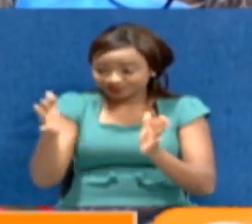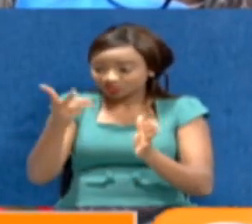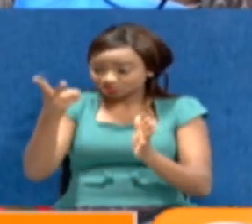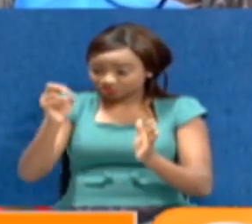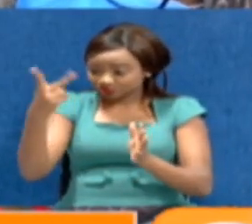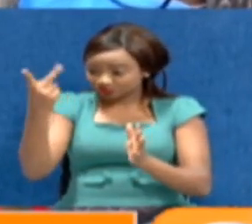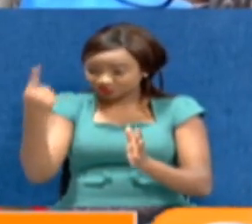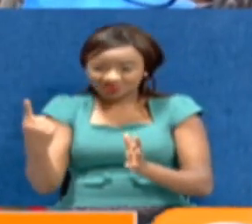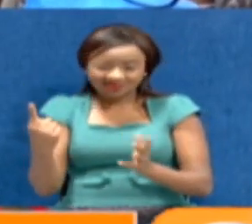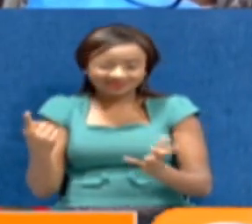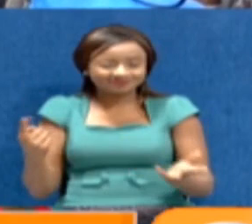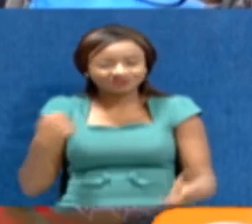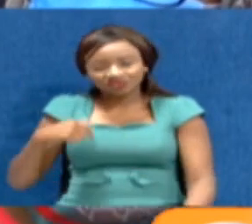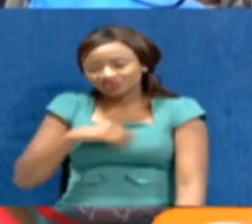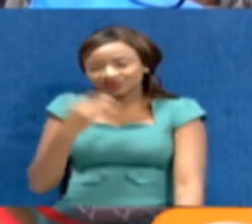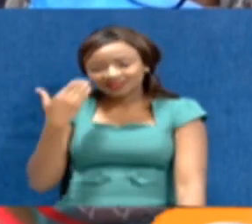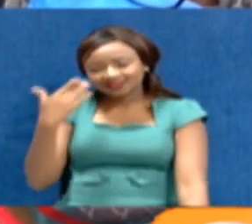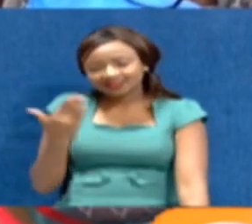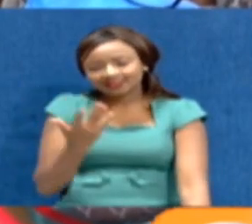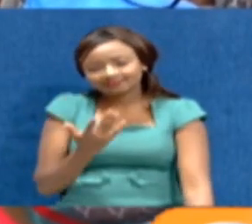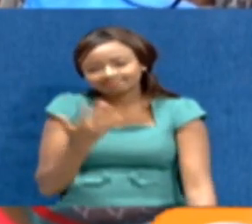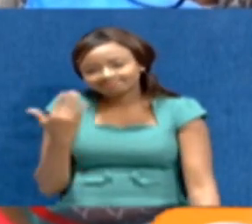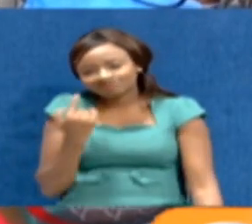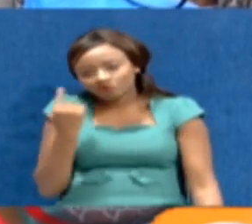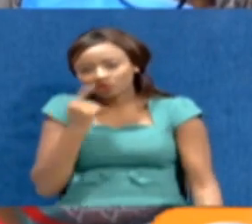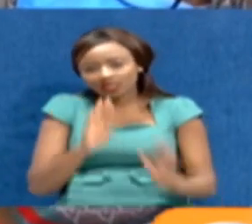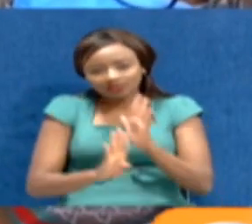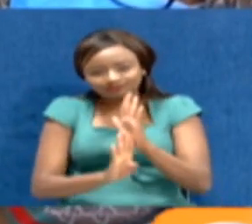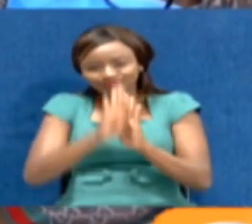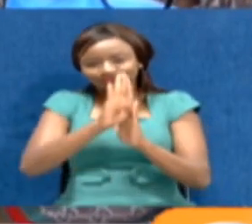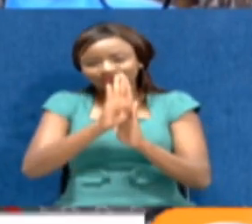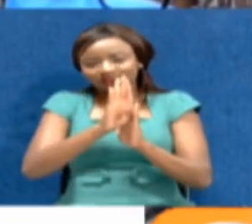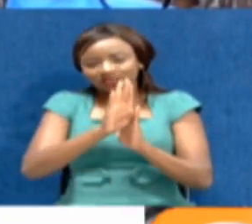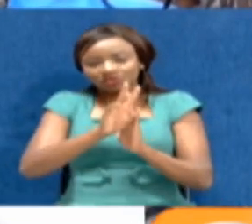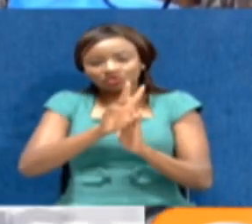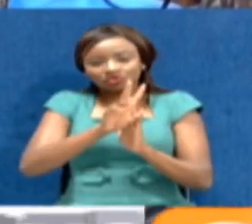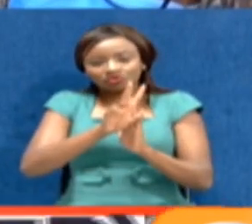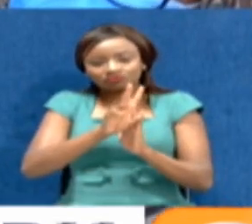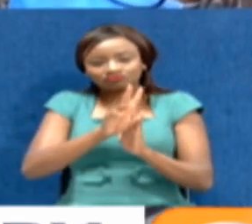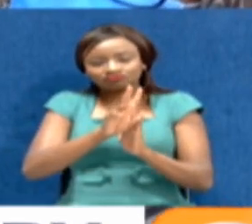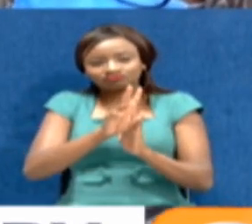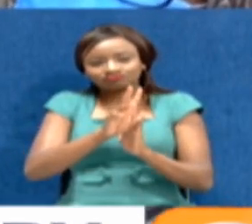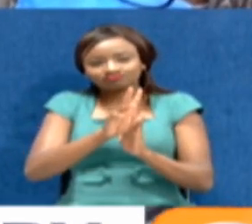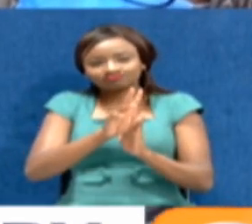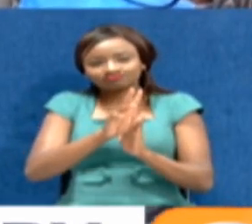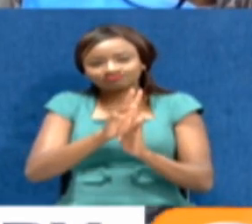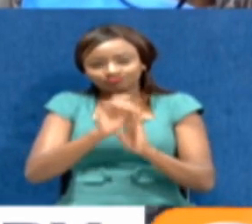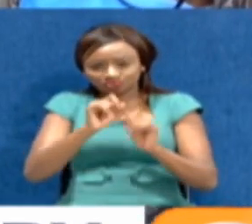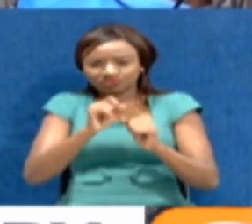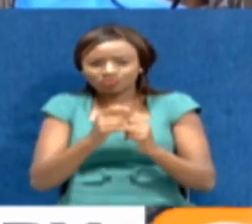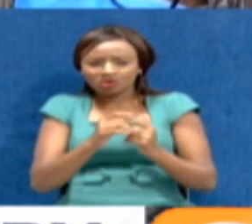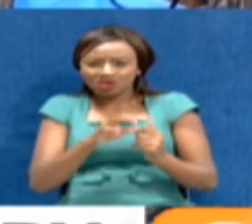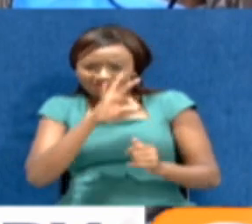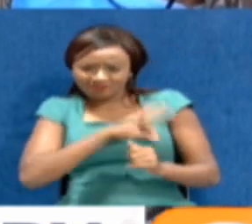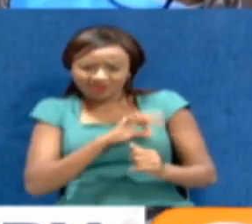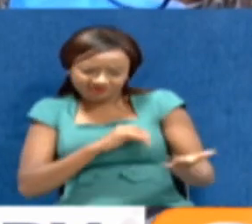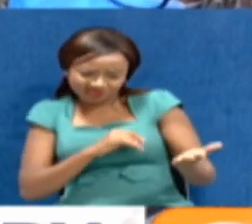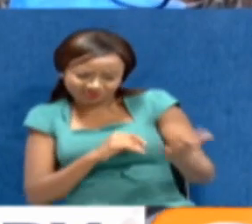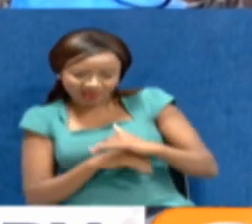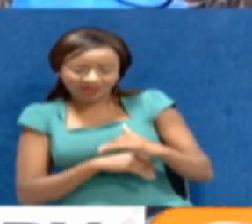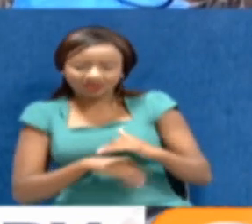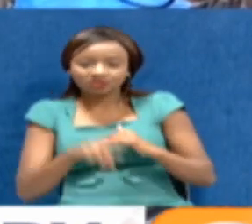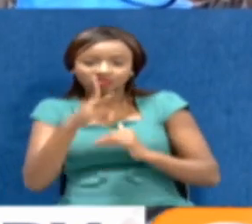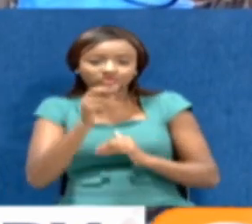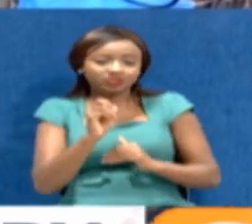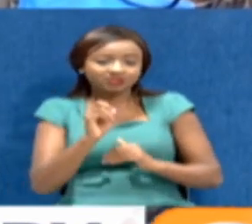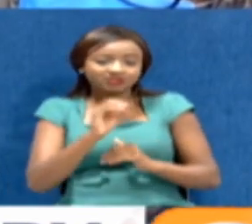2020-2021, we only see a growth of only 20%. Not a growth, but we'll only recover 20% of